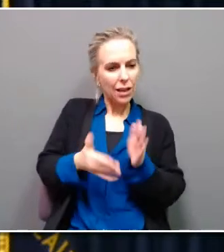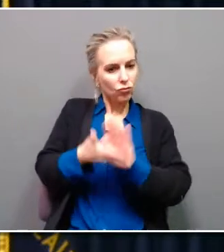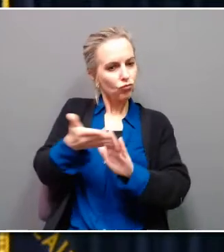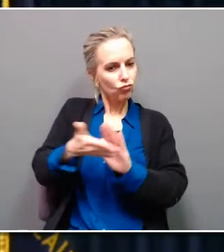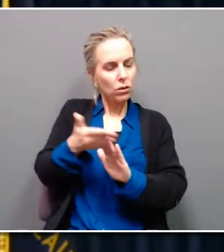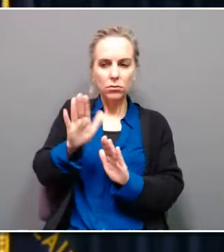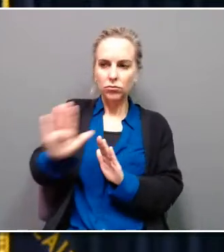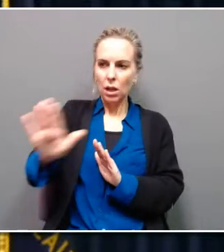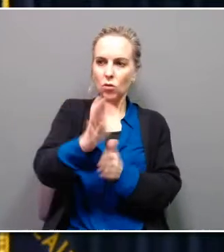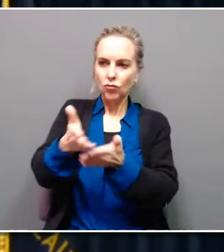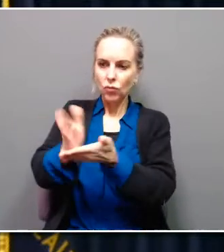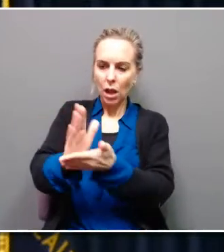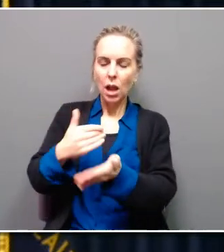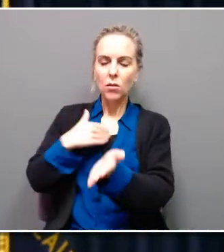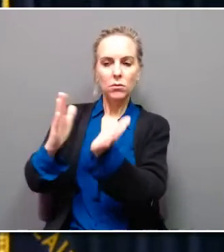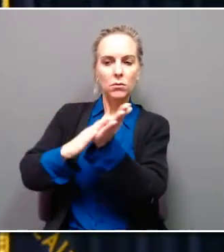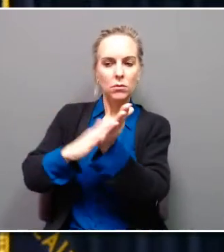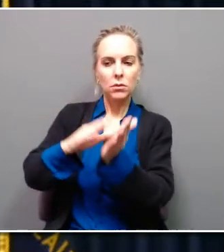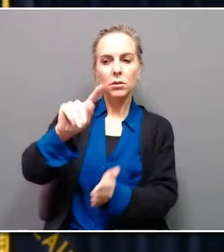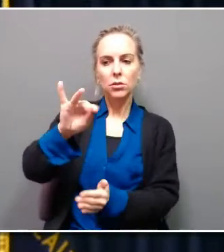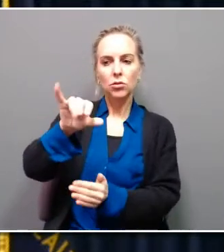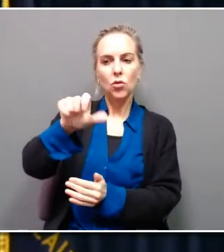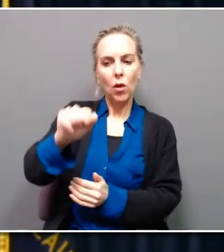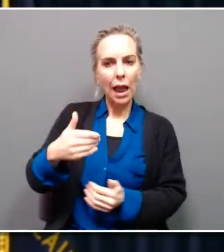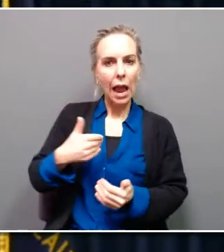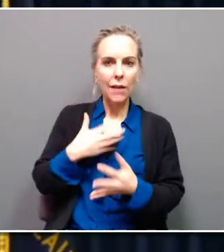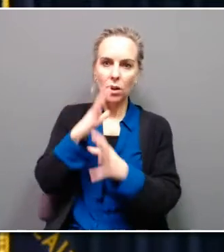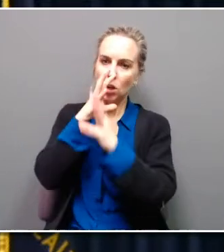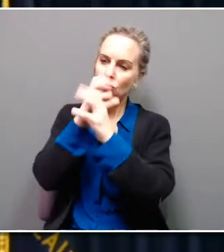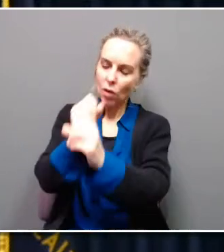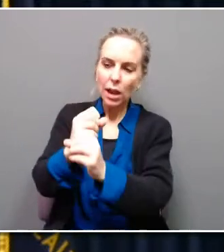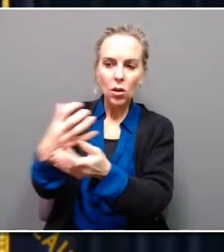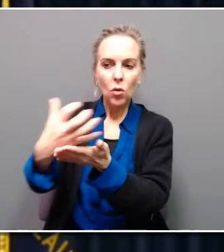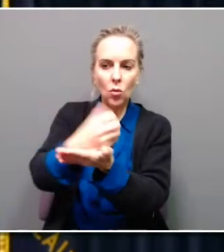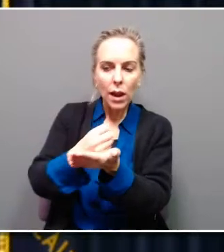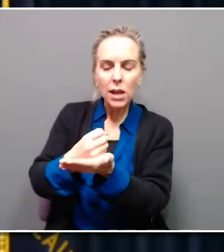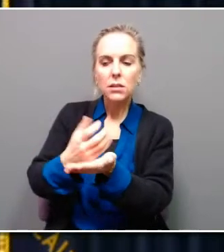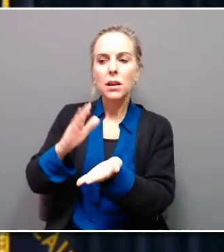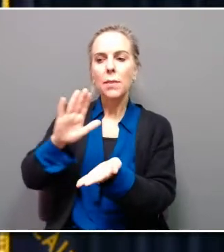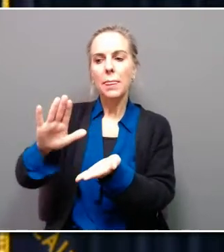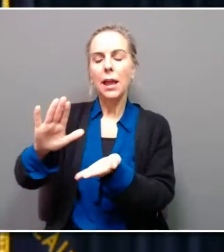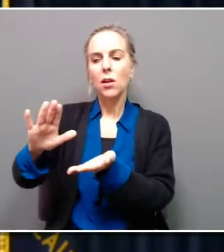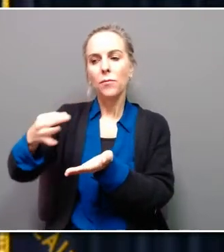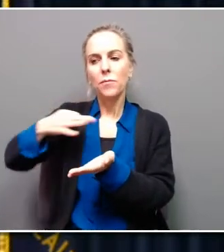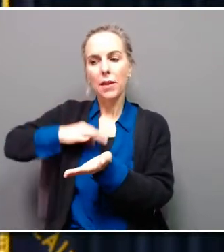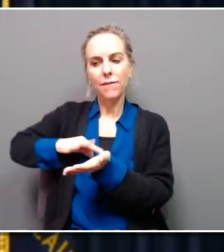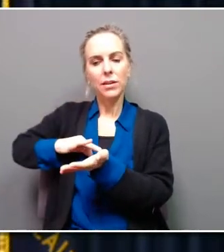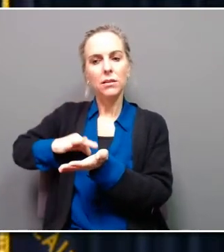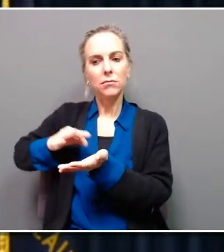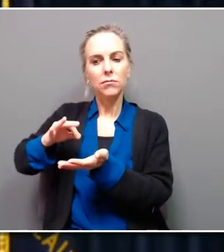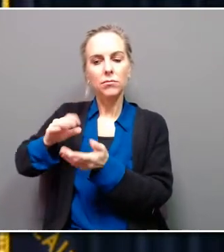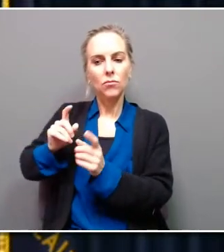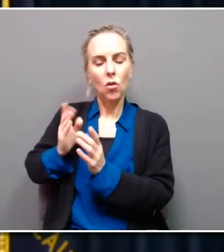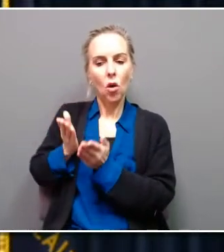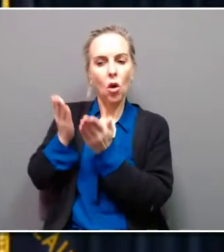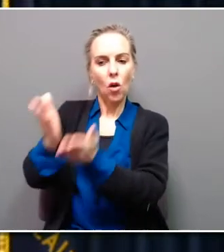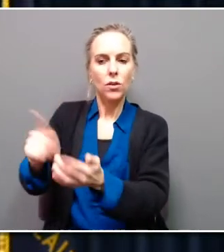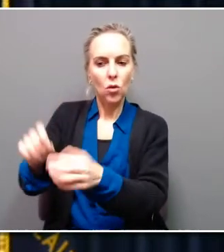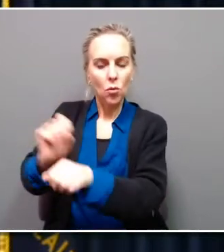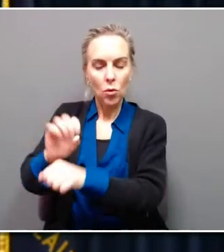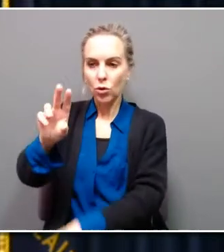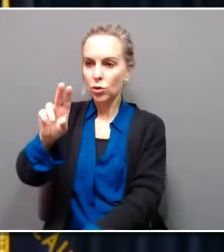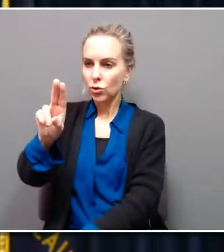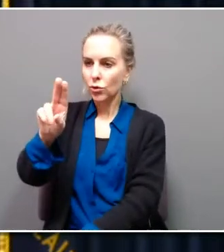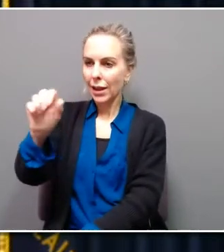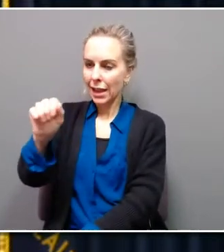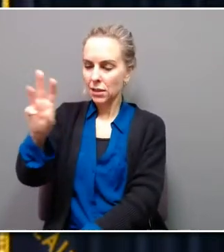want to compliment Toyota for having a very attractive wage and benefit package, but certainly know that the UAW is out there committed